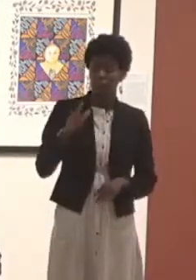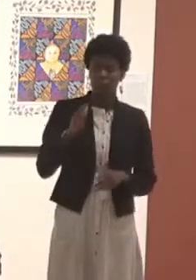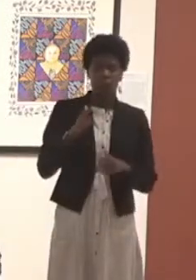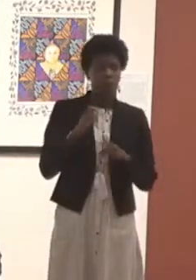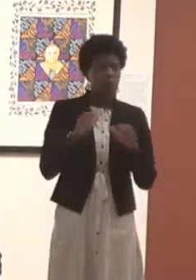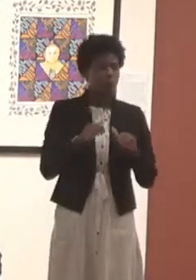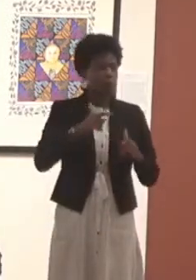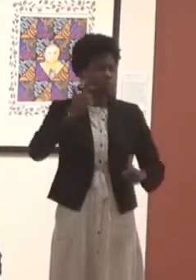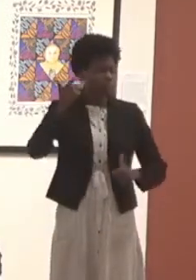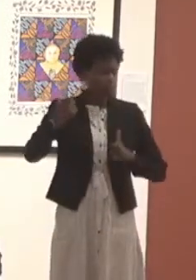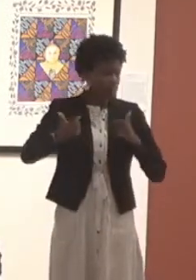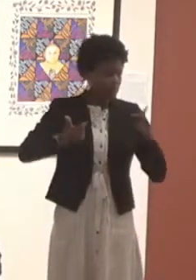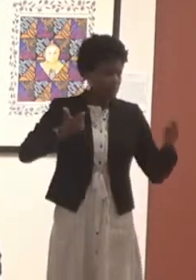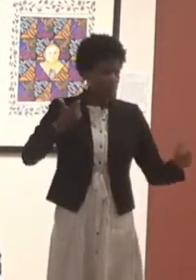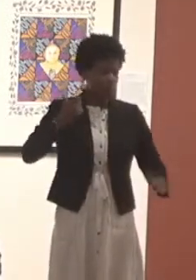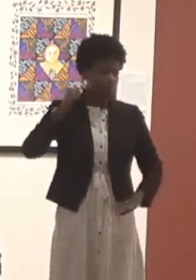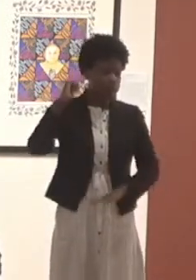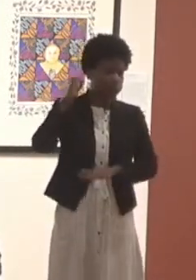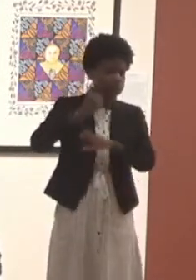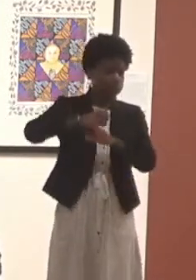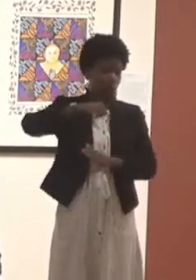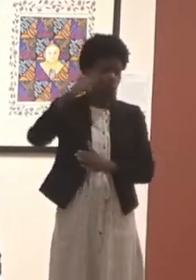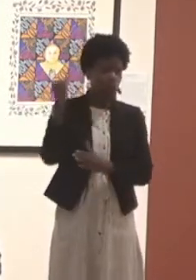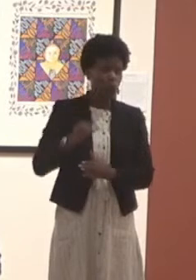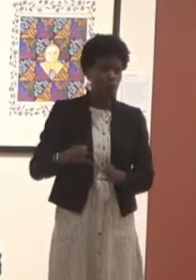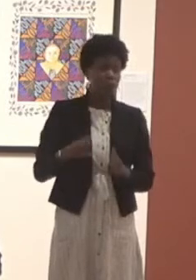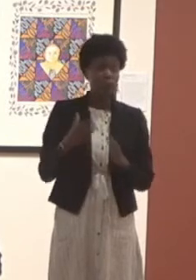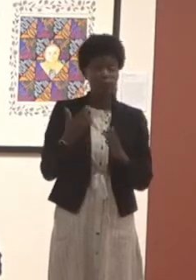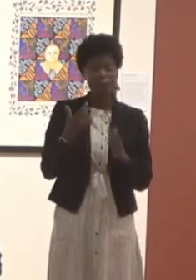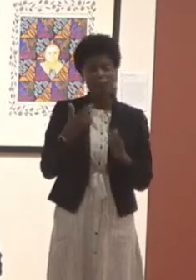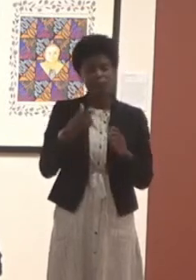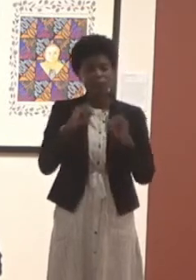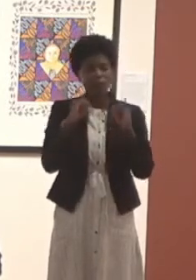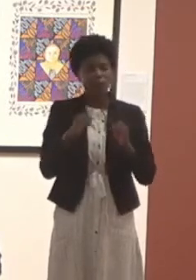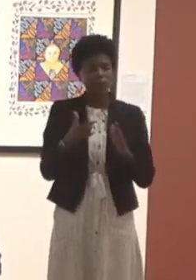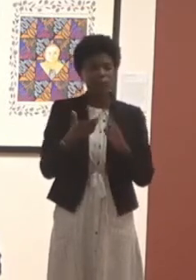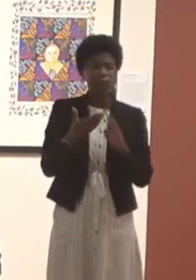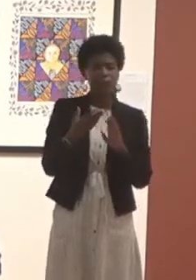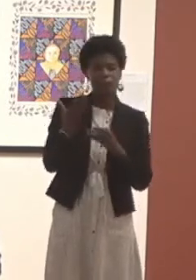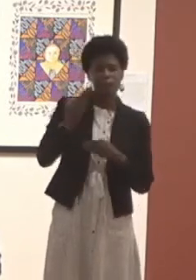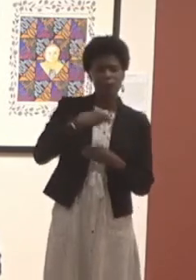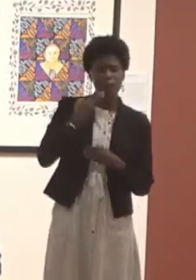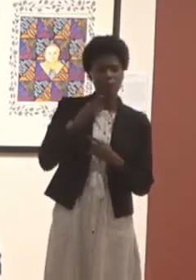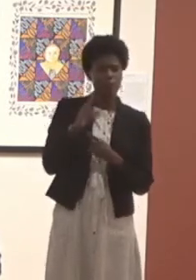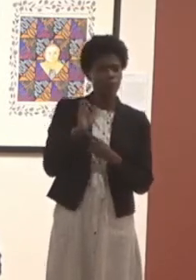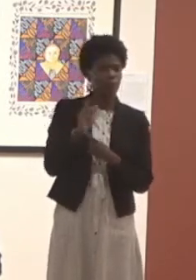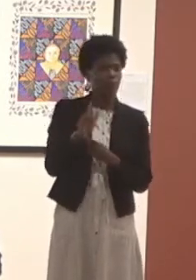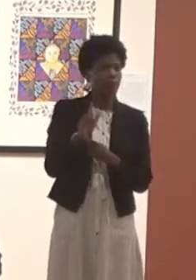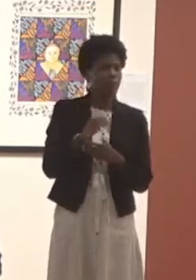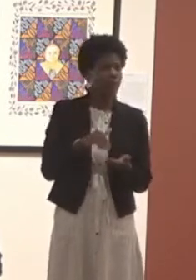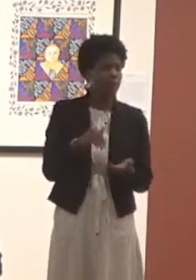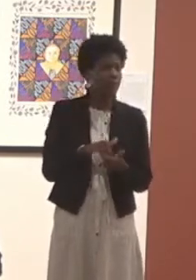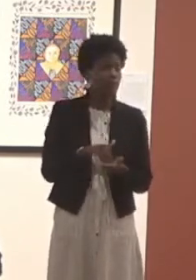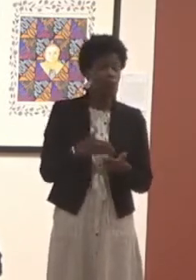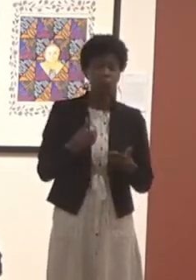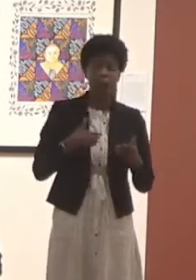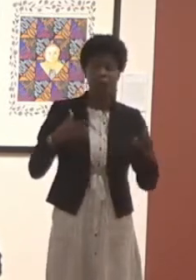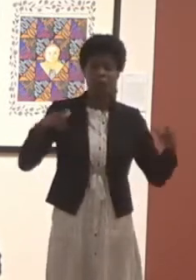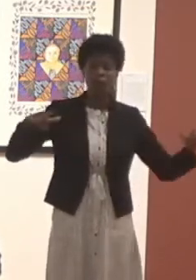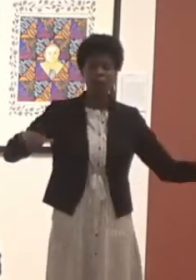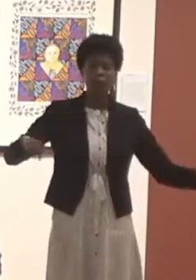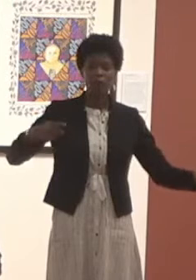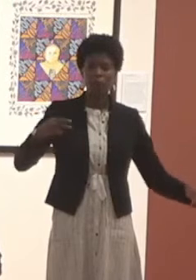be in honor of David C. Driskell, that will be in the front of the Driskell Center, and the university's made a commitment to create a plaza to house